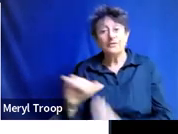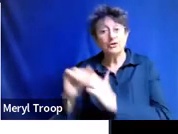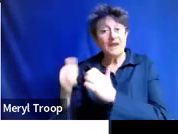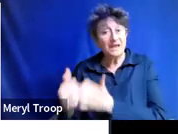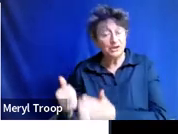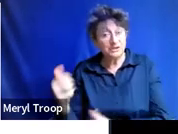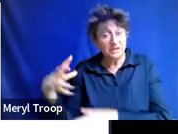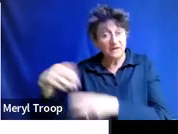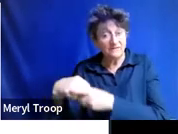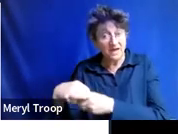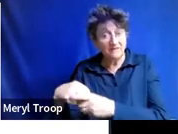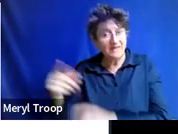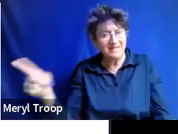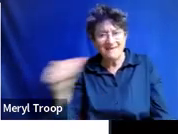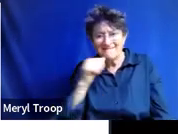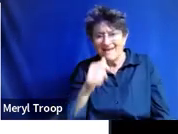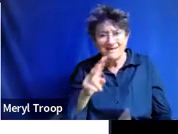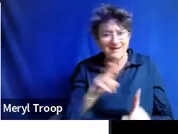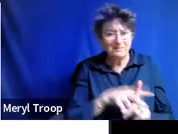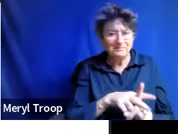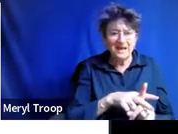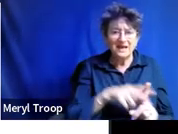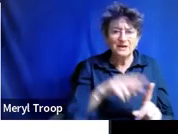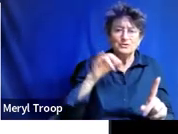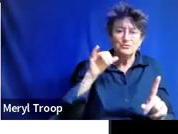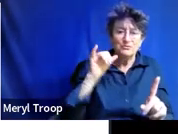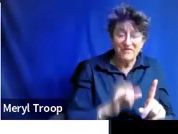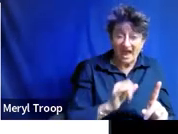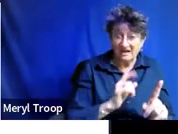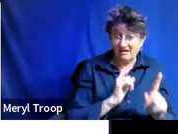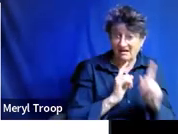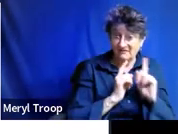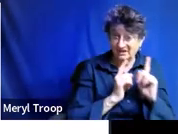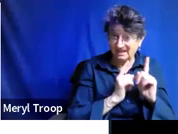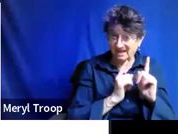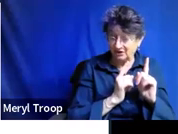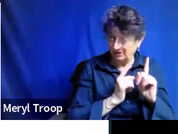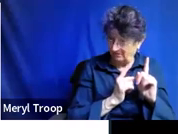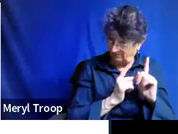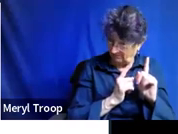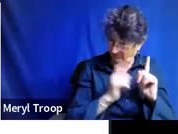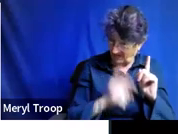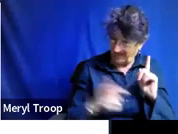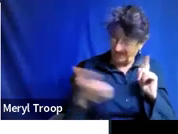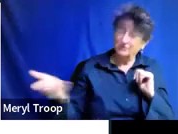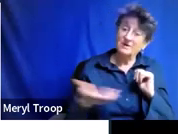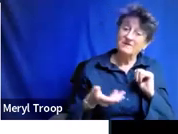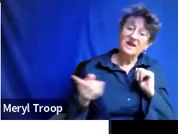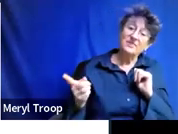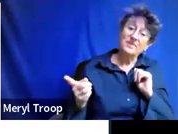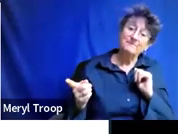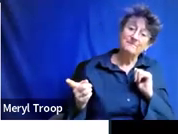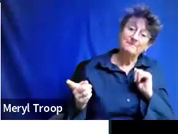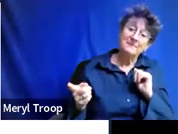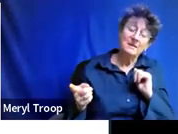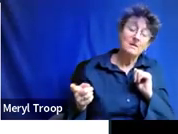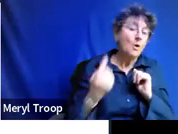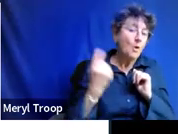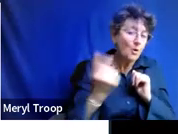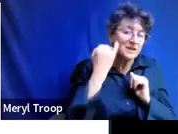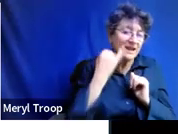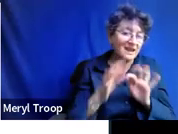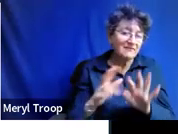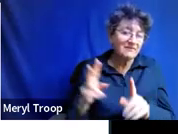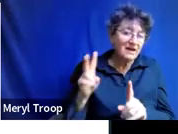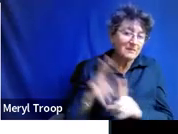not relevant to that post-secondary conversation, I don't need to invite them. I only need to invite them if they're relevant to that